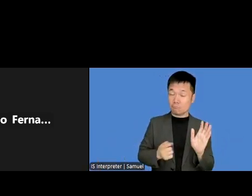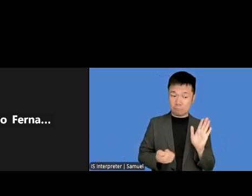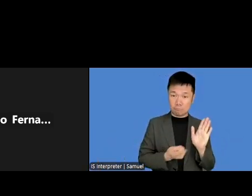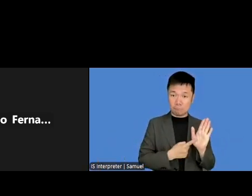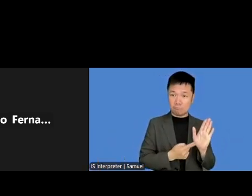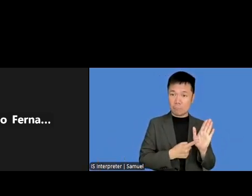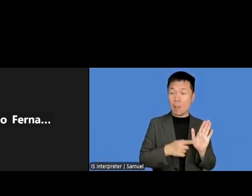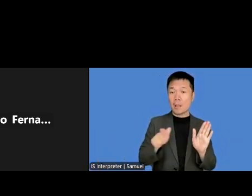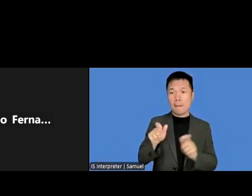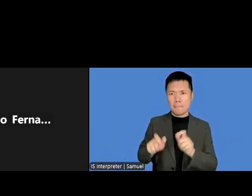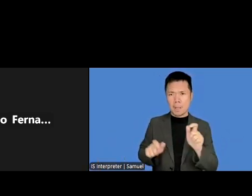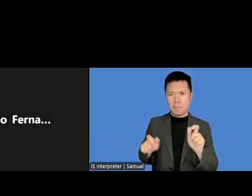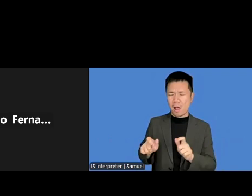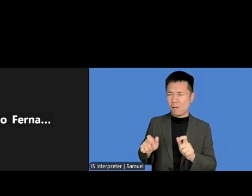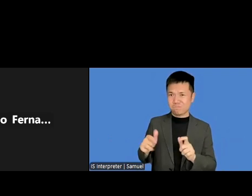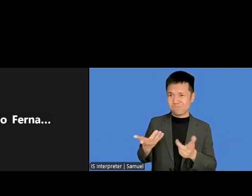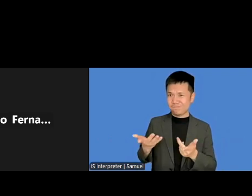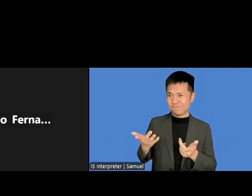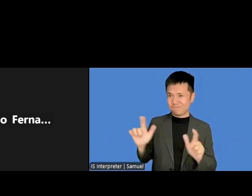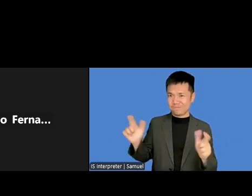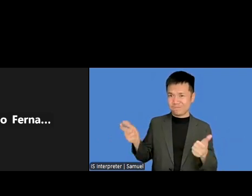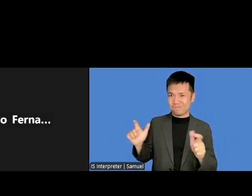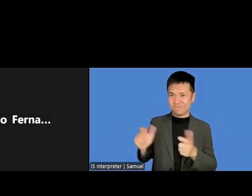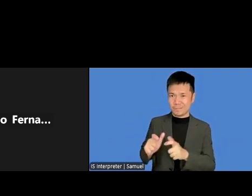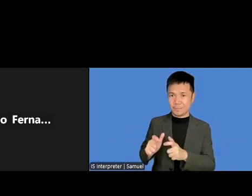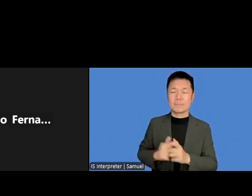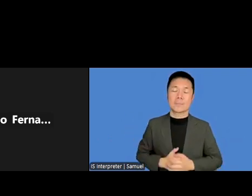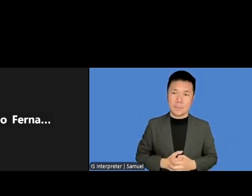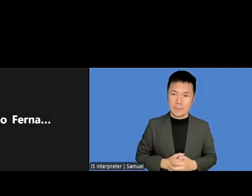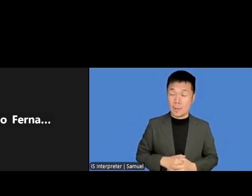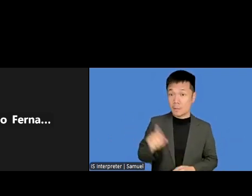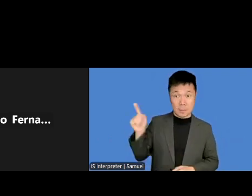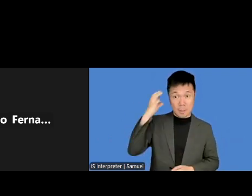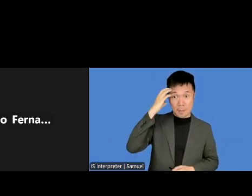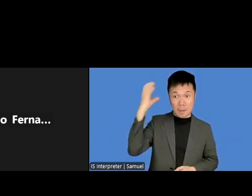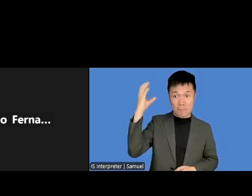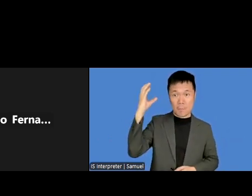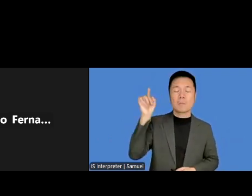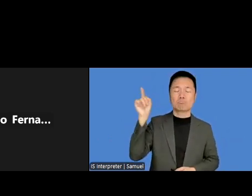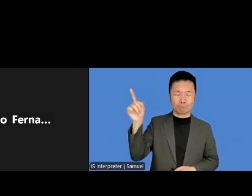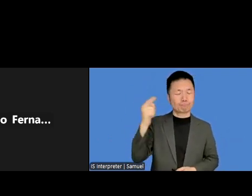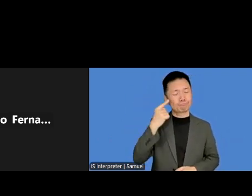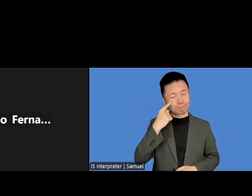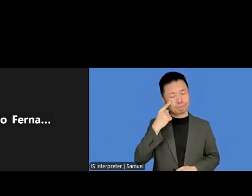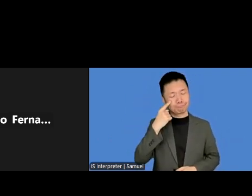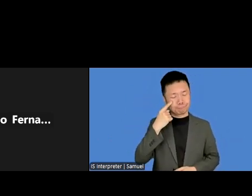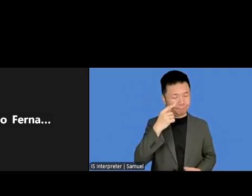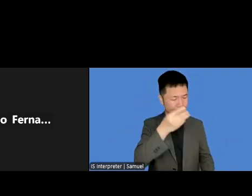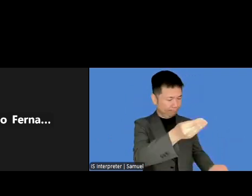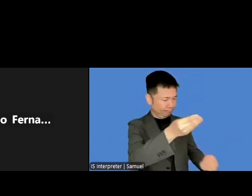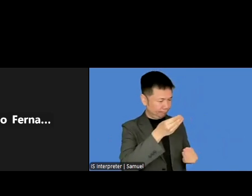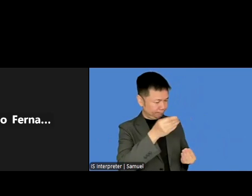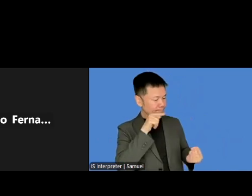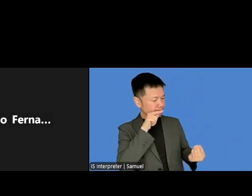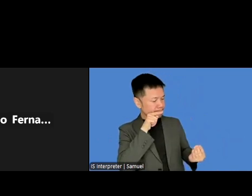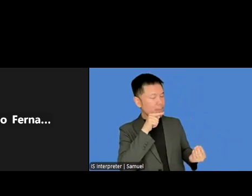down. So in 2019, the government adopted national guidelines on children's reintegration with